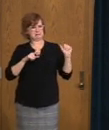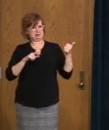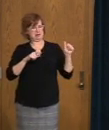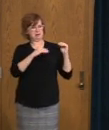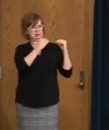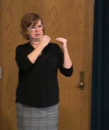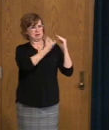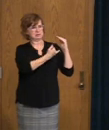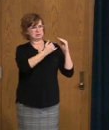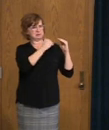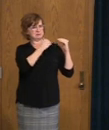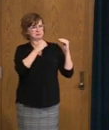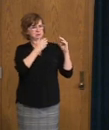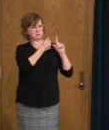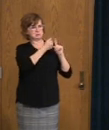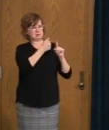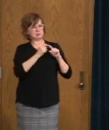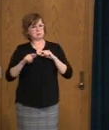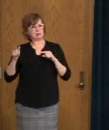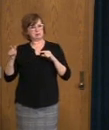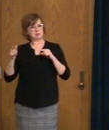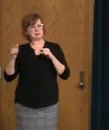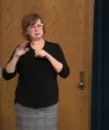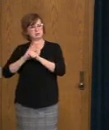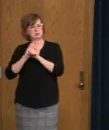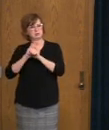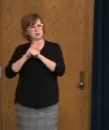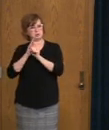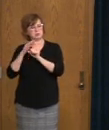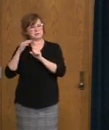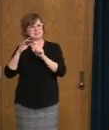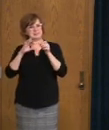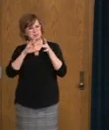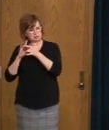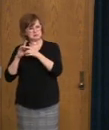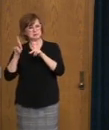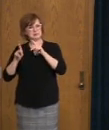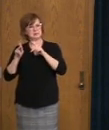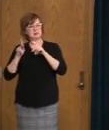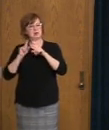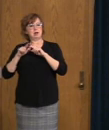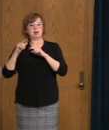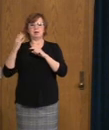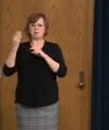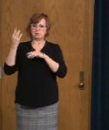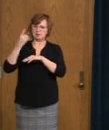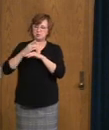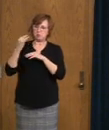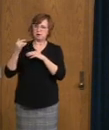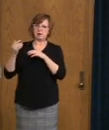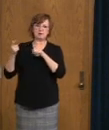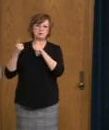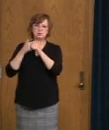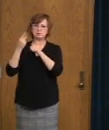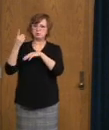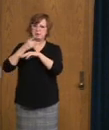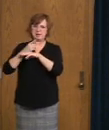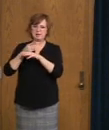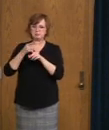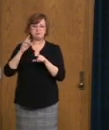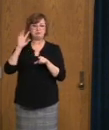it can take up to 14 days for contacts to become symptomatic. And then if they become a case secondarily, which,